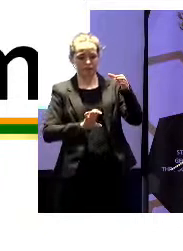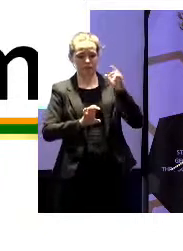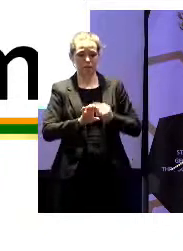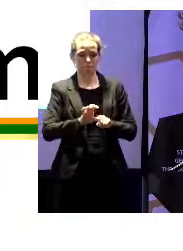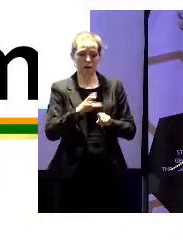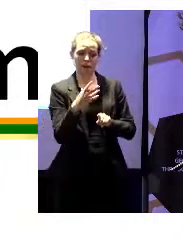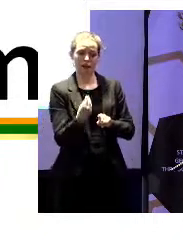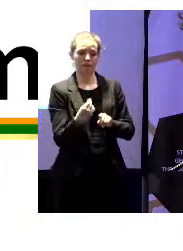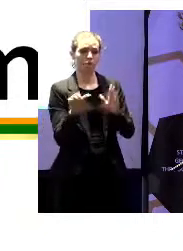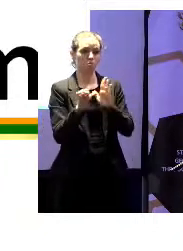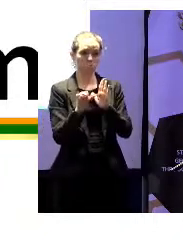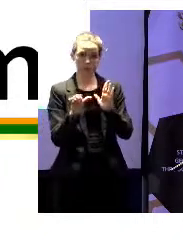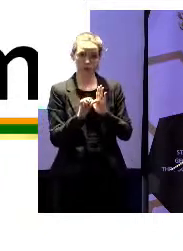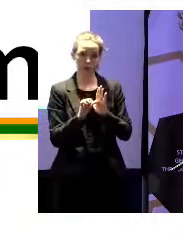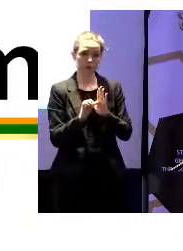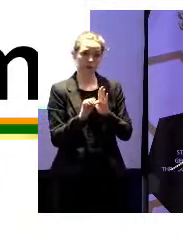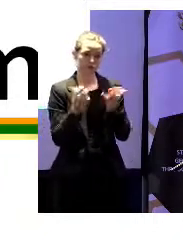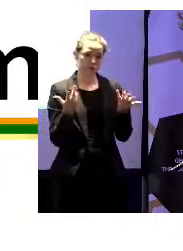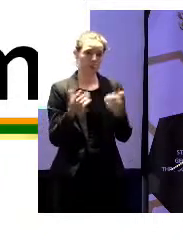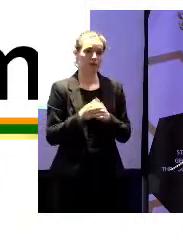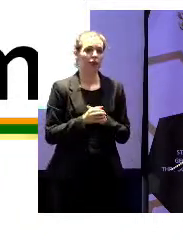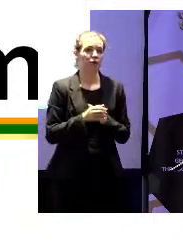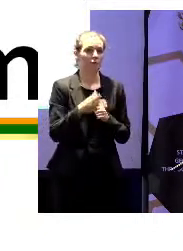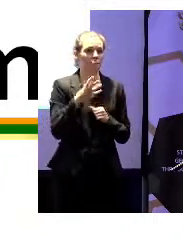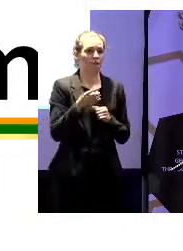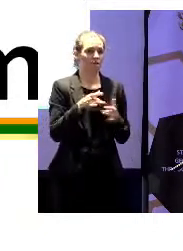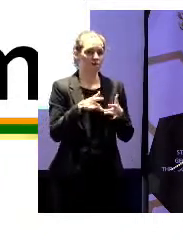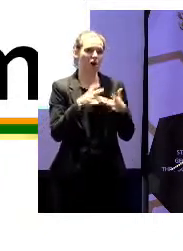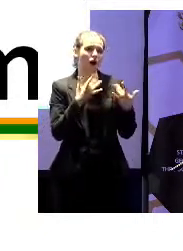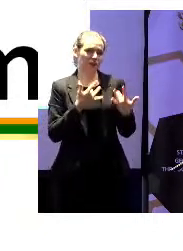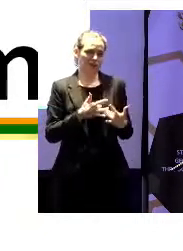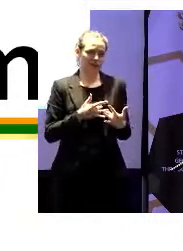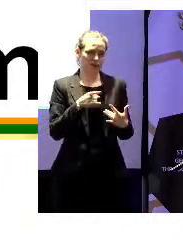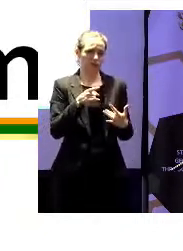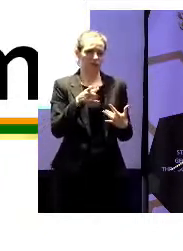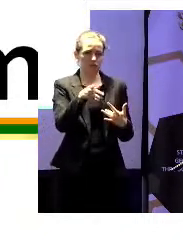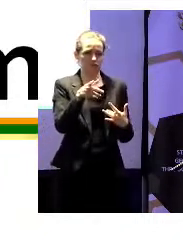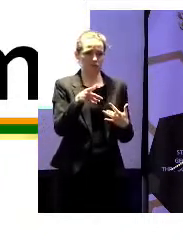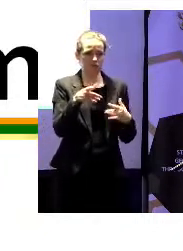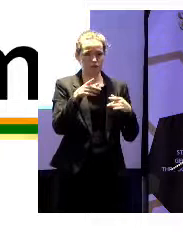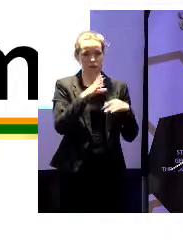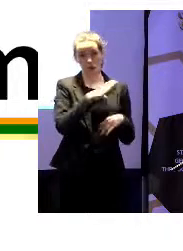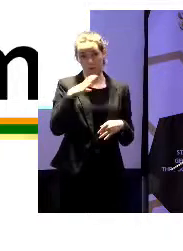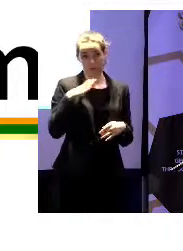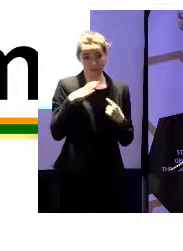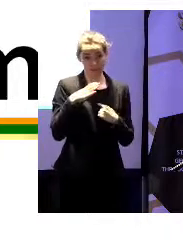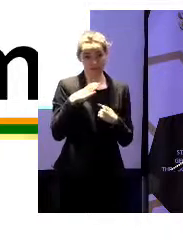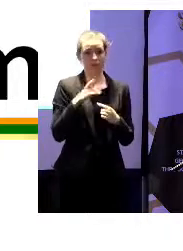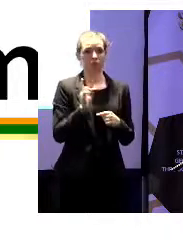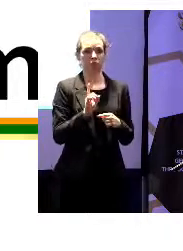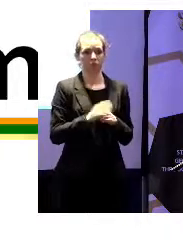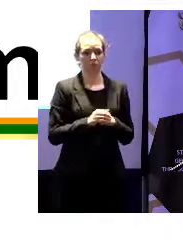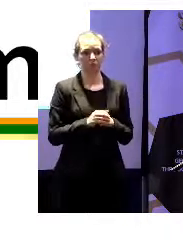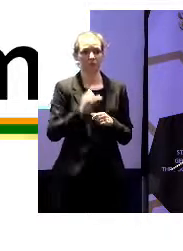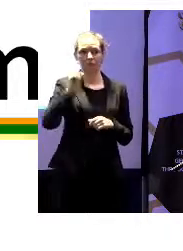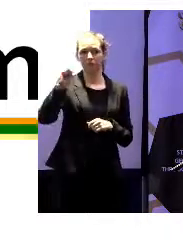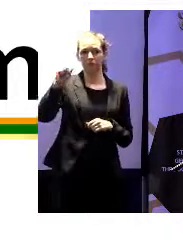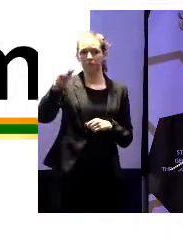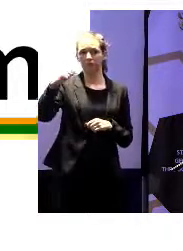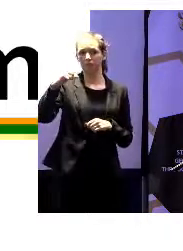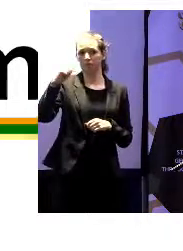most important and the heart of the council, is the SAGNC